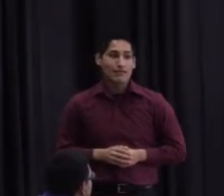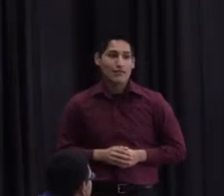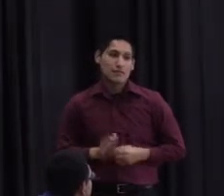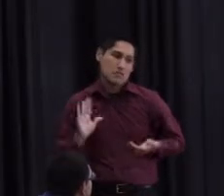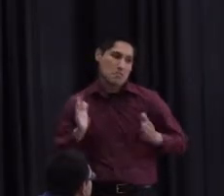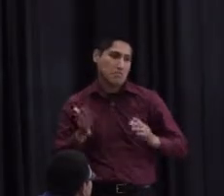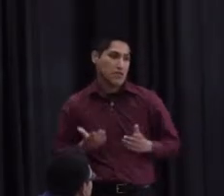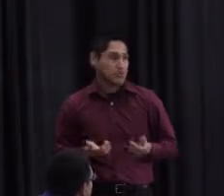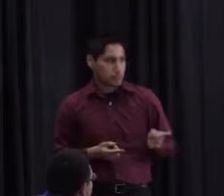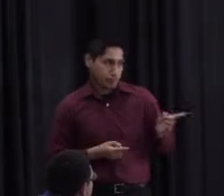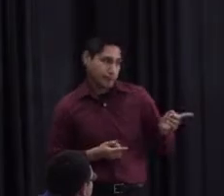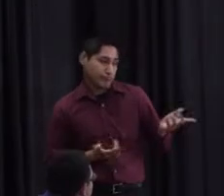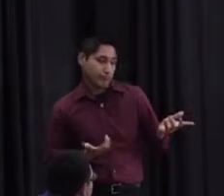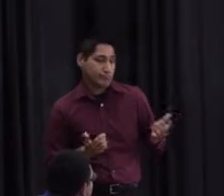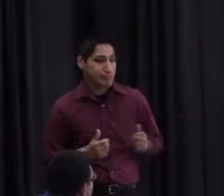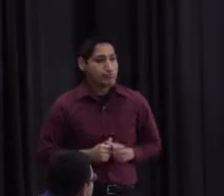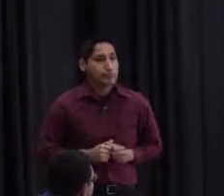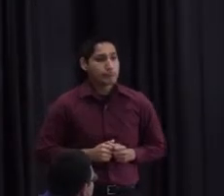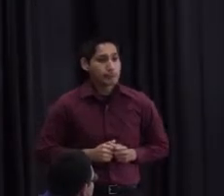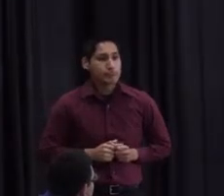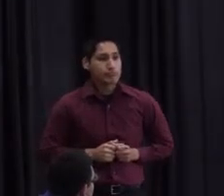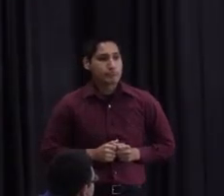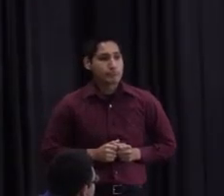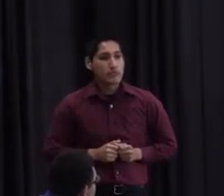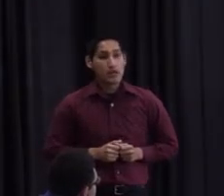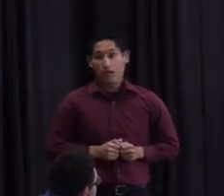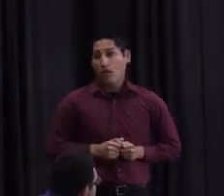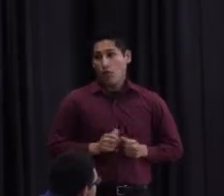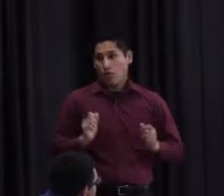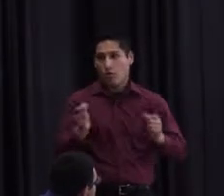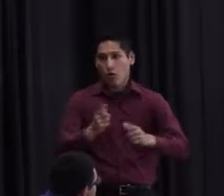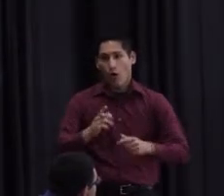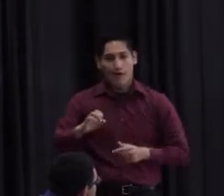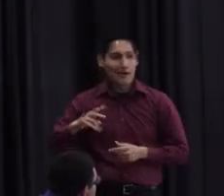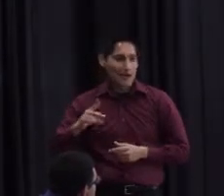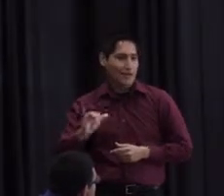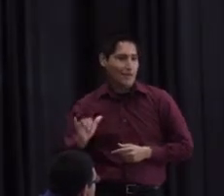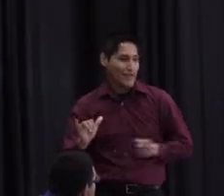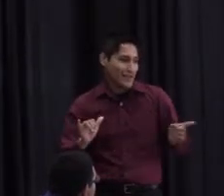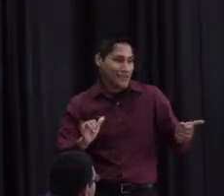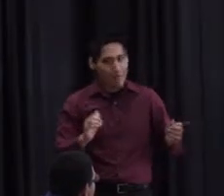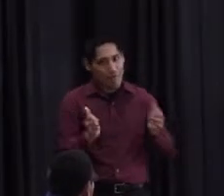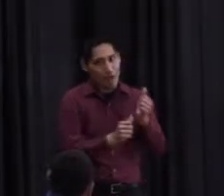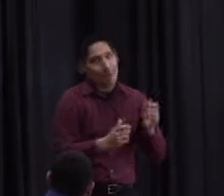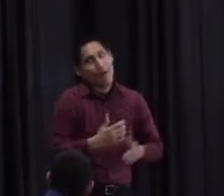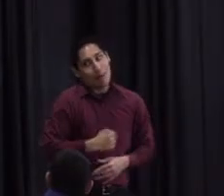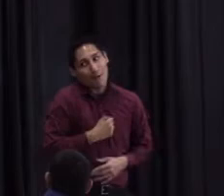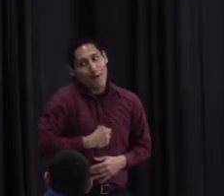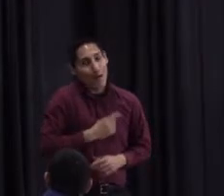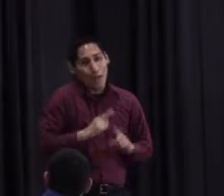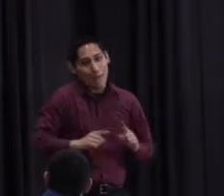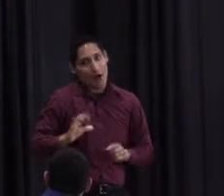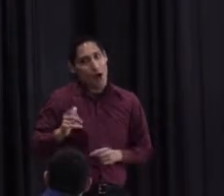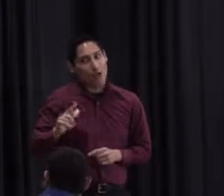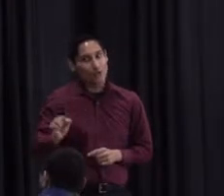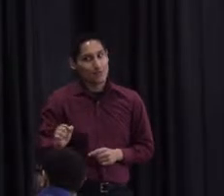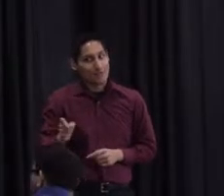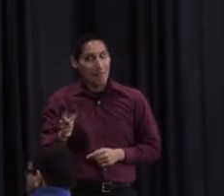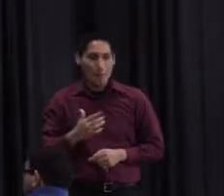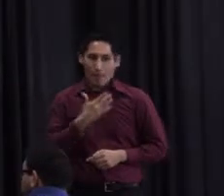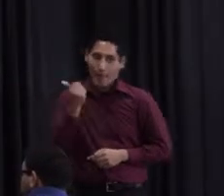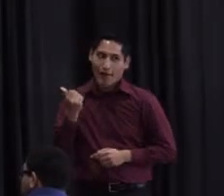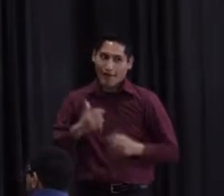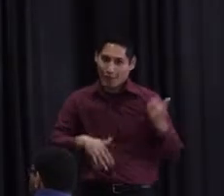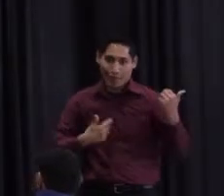than Yngwie, For all of you Yngwie Malmsteen fans, I'm very sorry, but Carlos is the better guitar